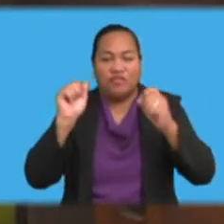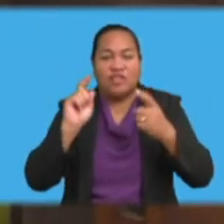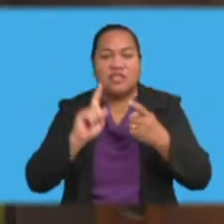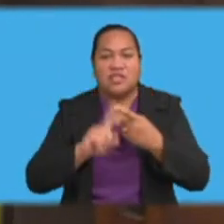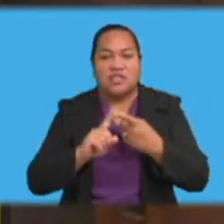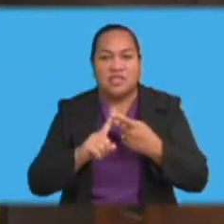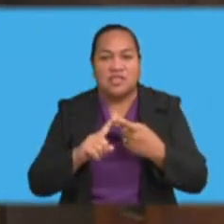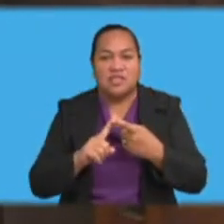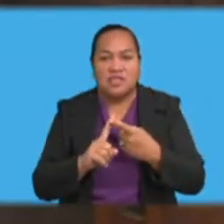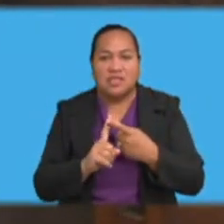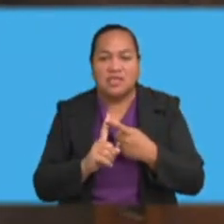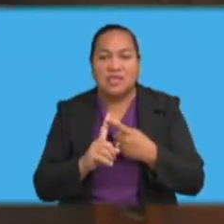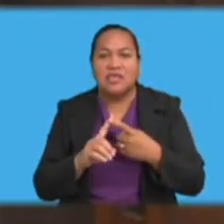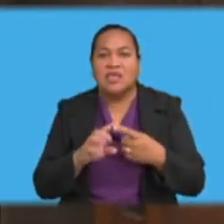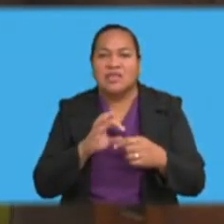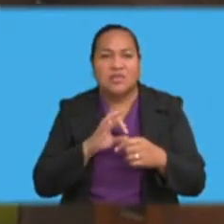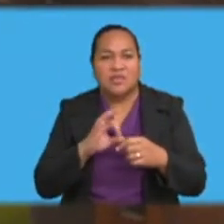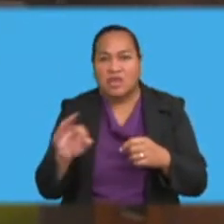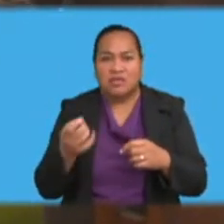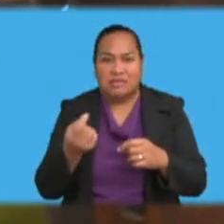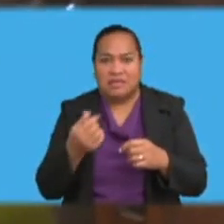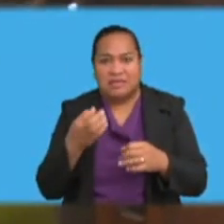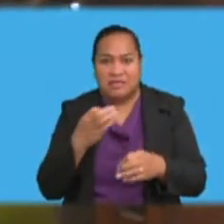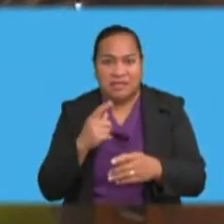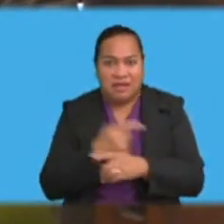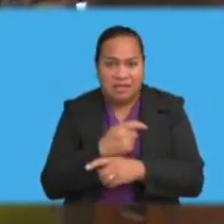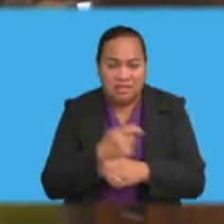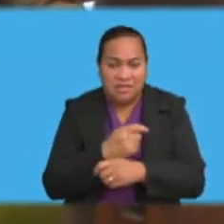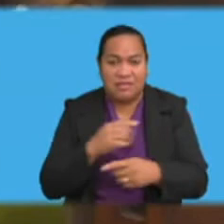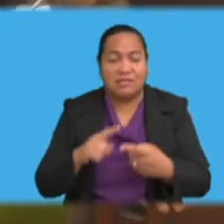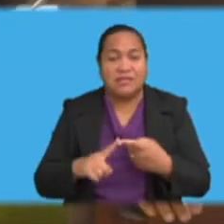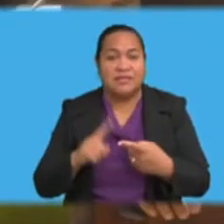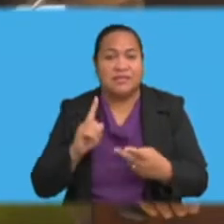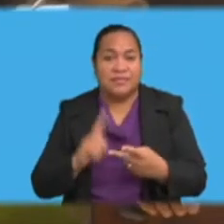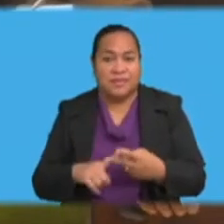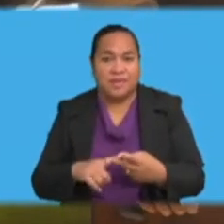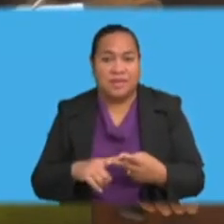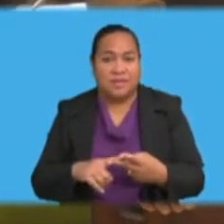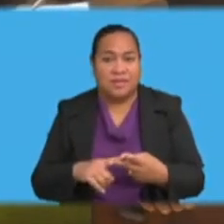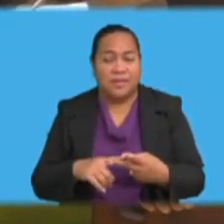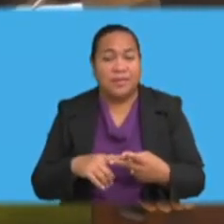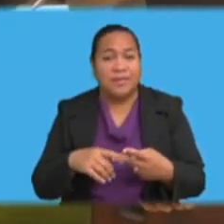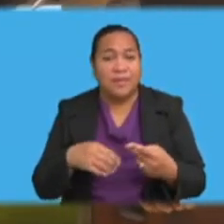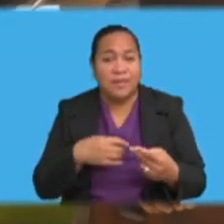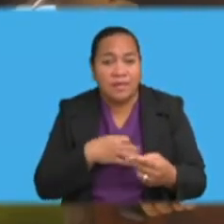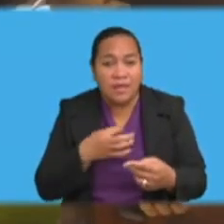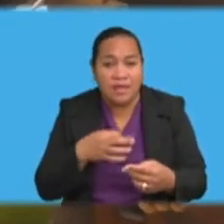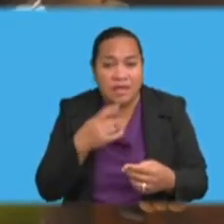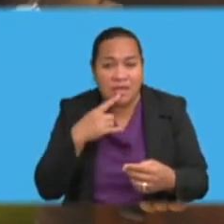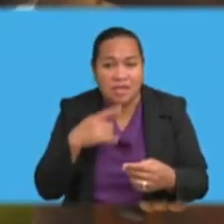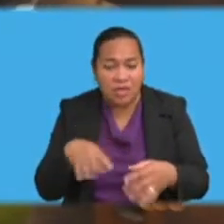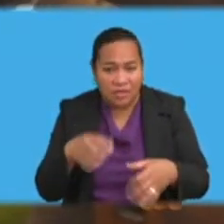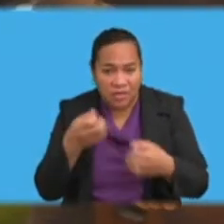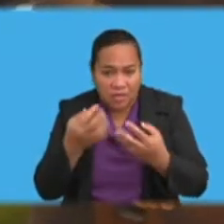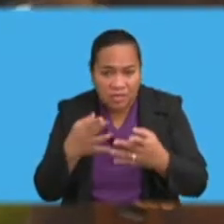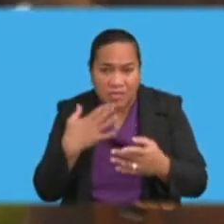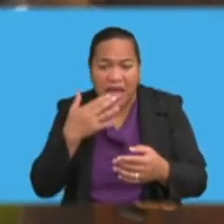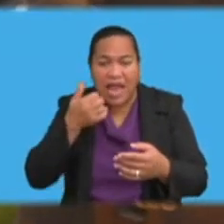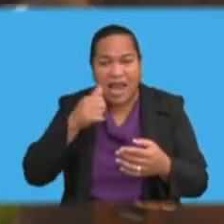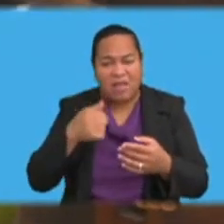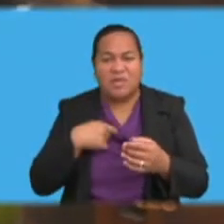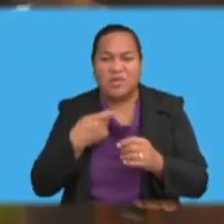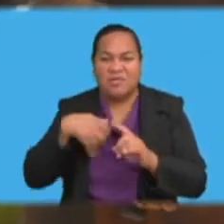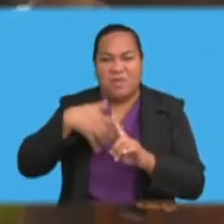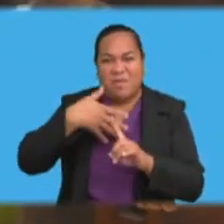has not necessarily been an easy feat. Madam Speaker, for the benefit of honourable members, those members who may need a refresher, please allow me to provide some